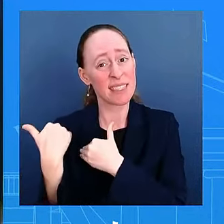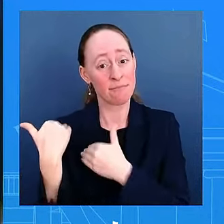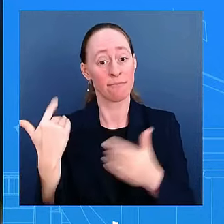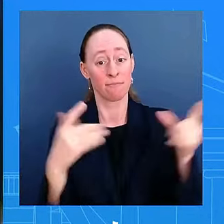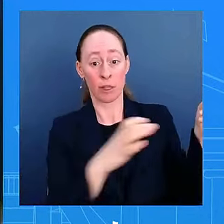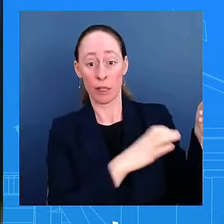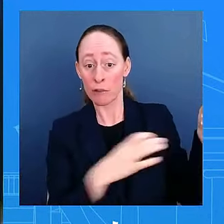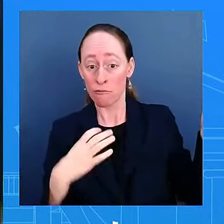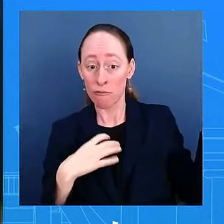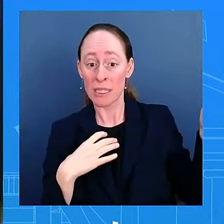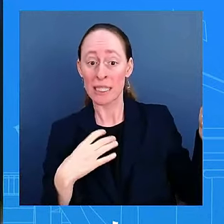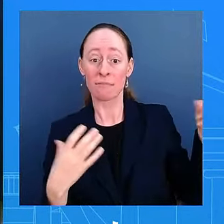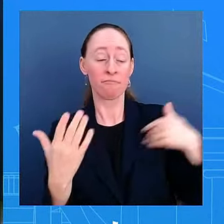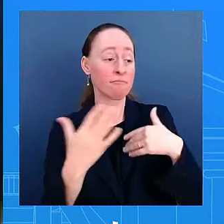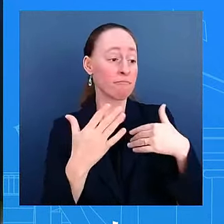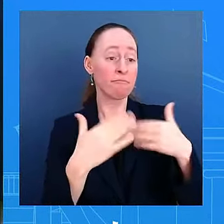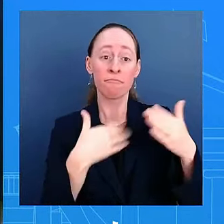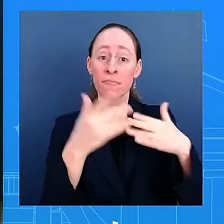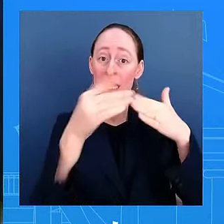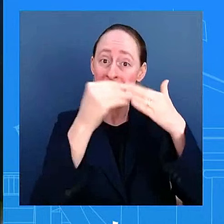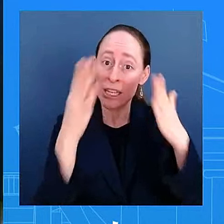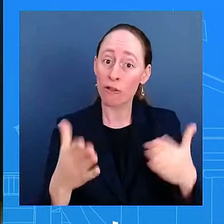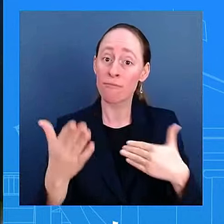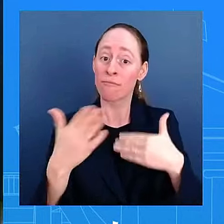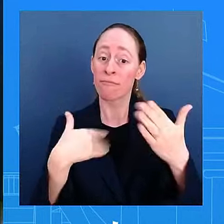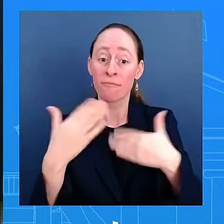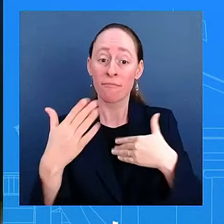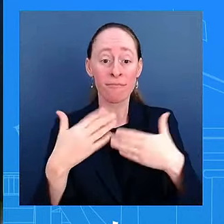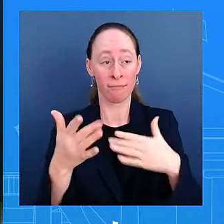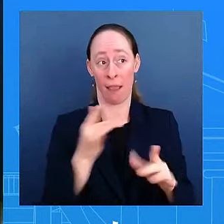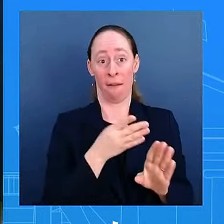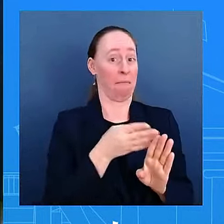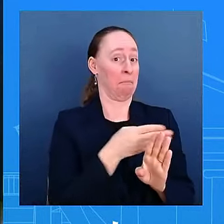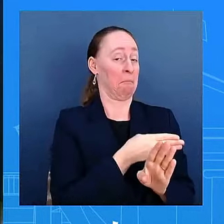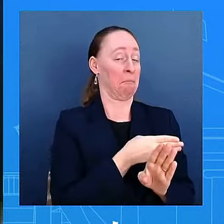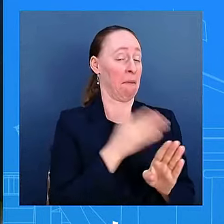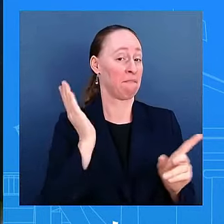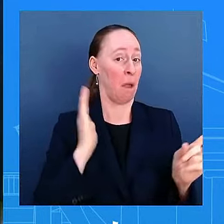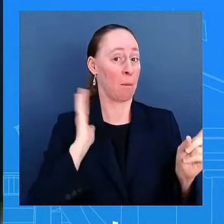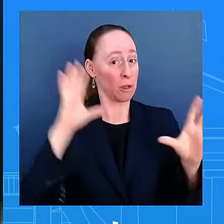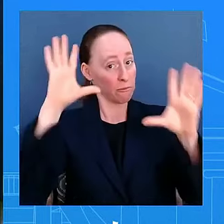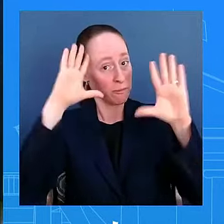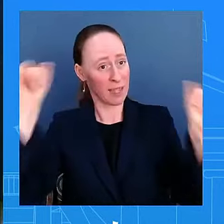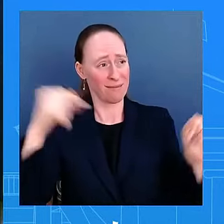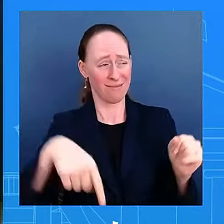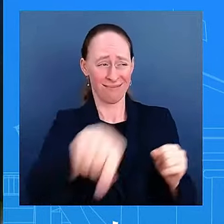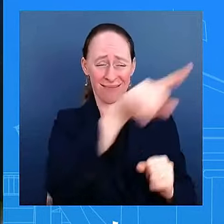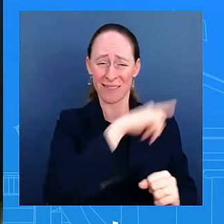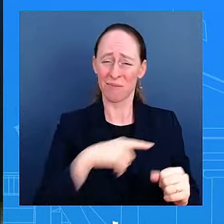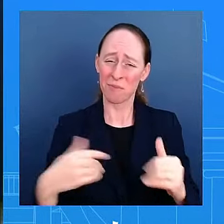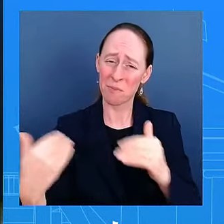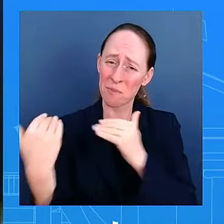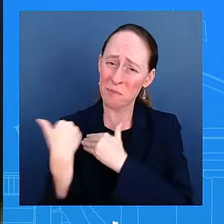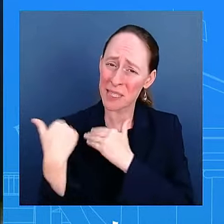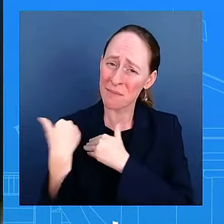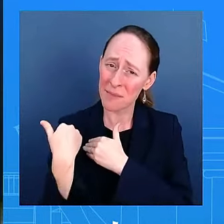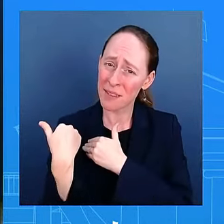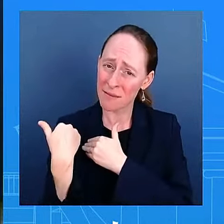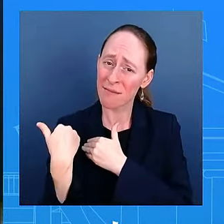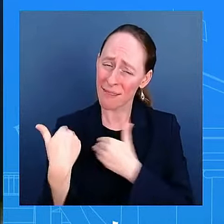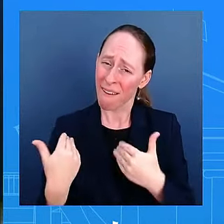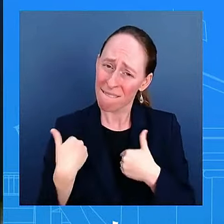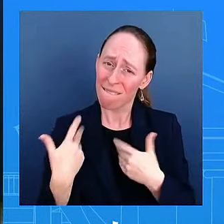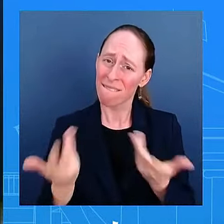a former president, you have the certainly the duty to be accountable here and to make sure that